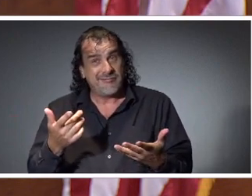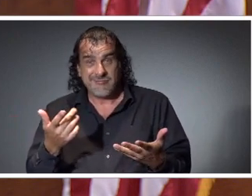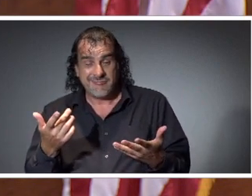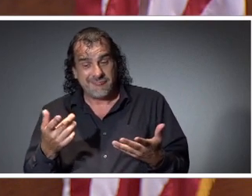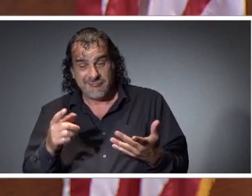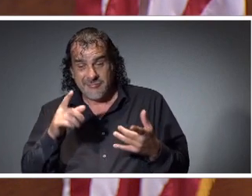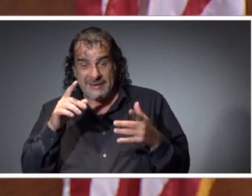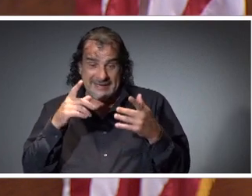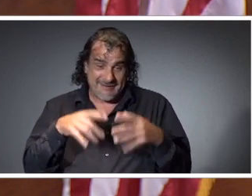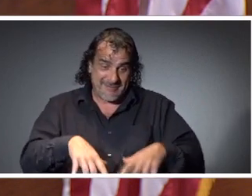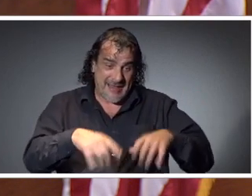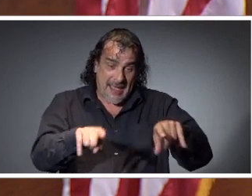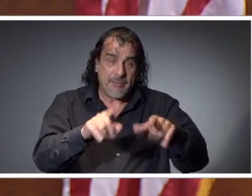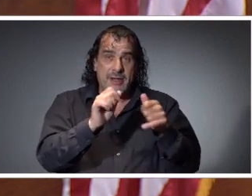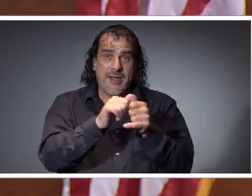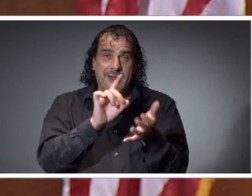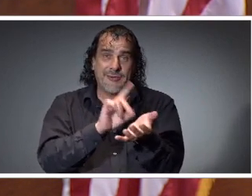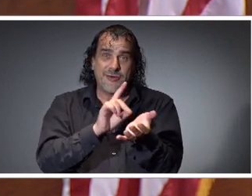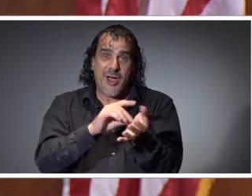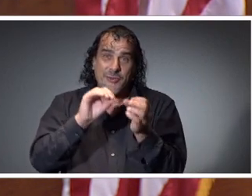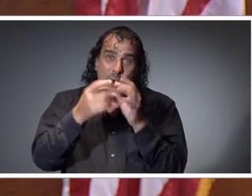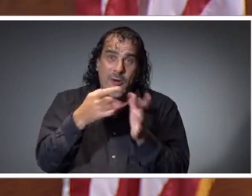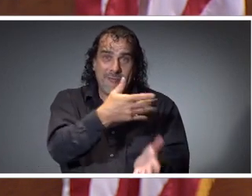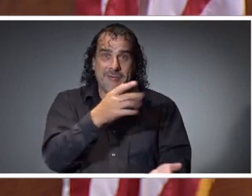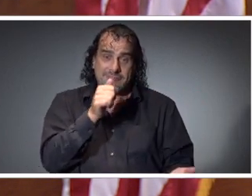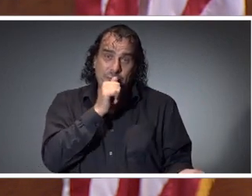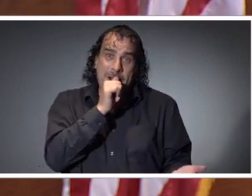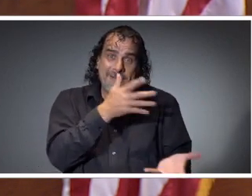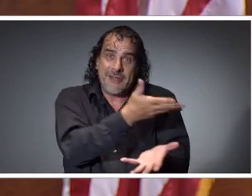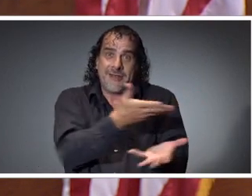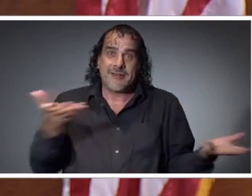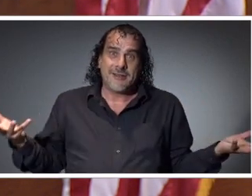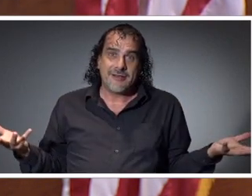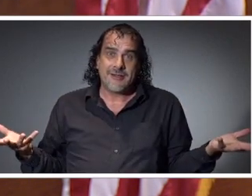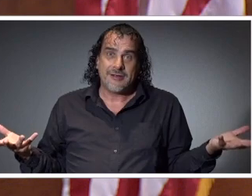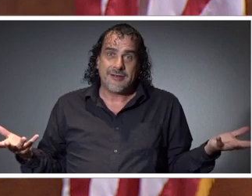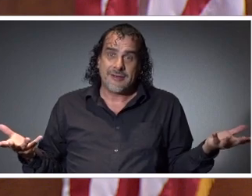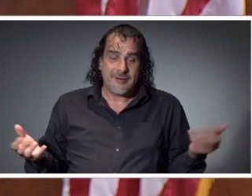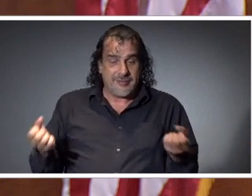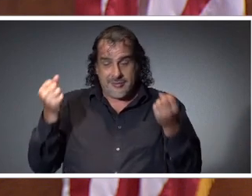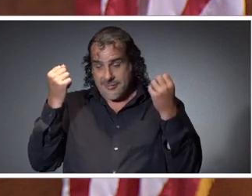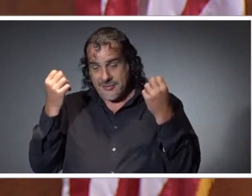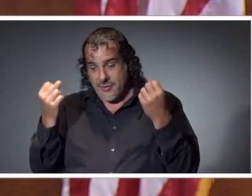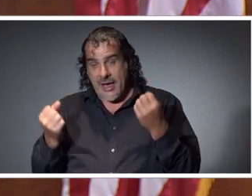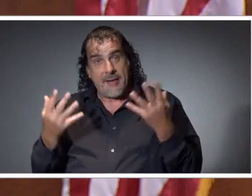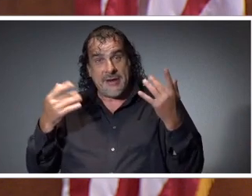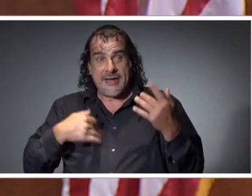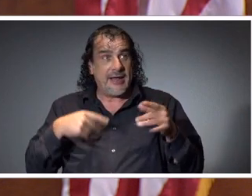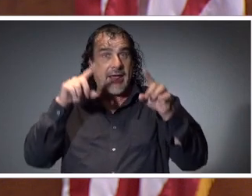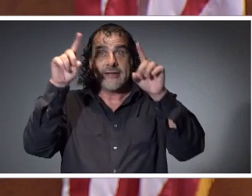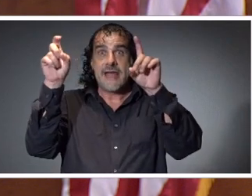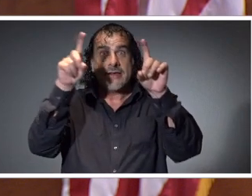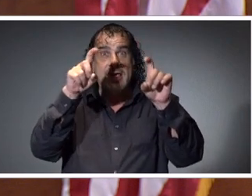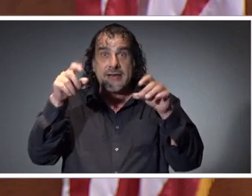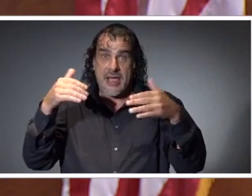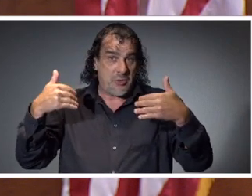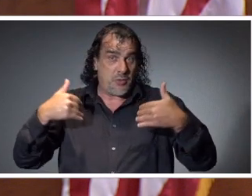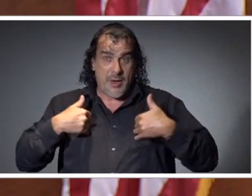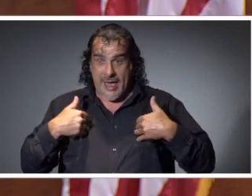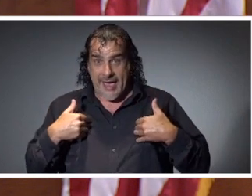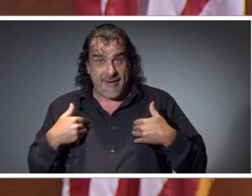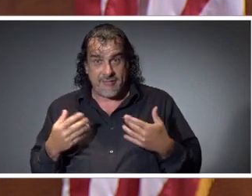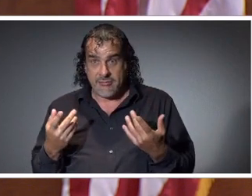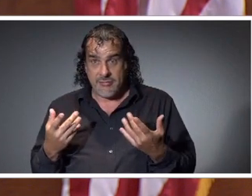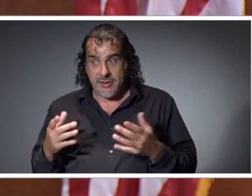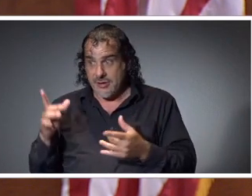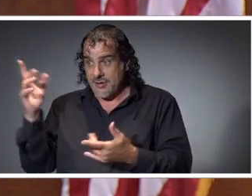individuals' doctor's offices, and the majority of the test is, no matter what we do, is going to be produced and